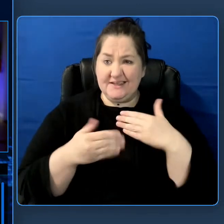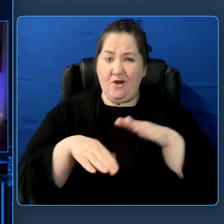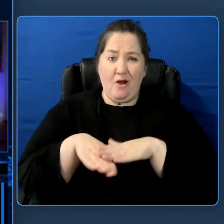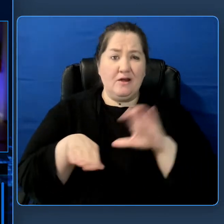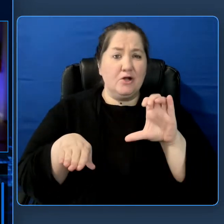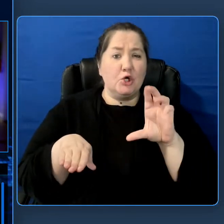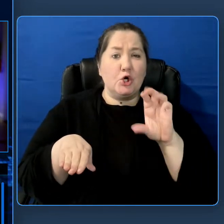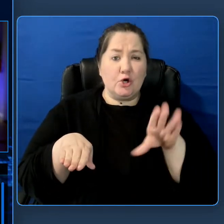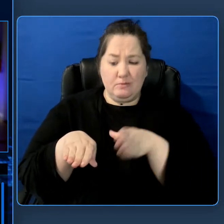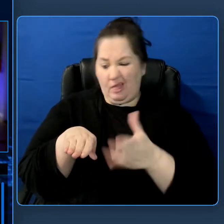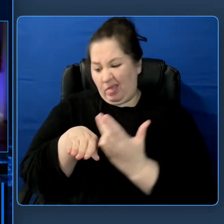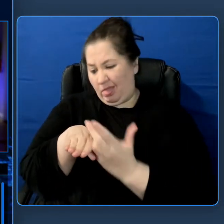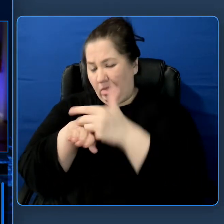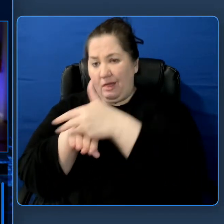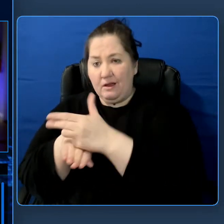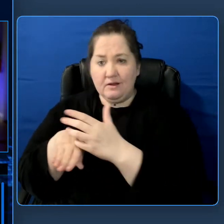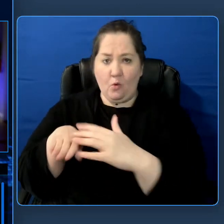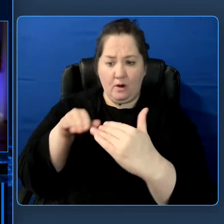Danny?